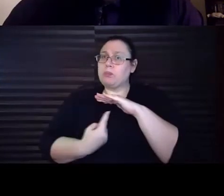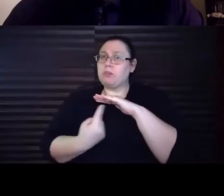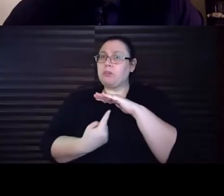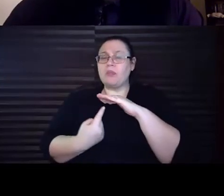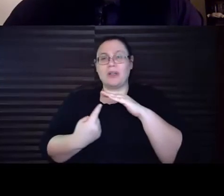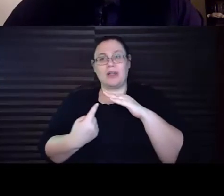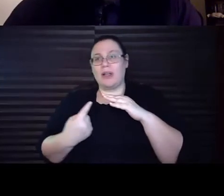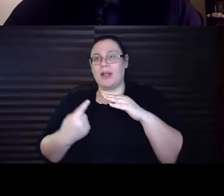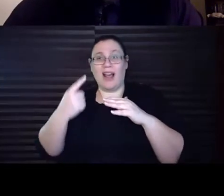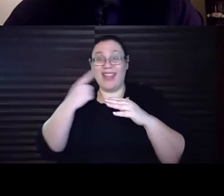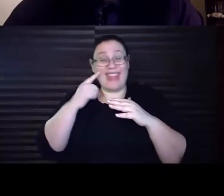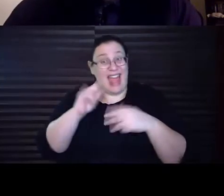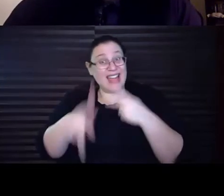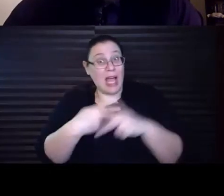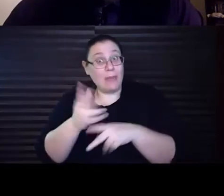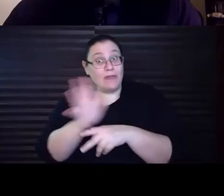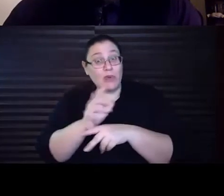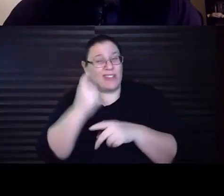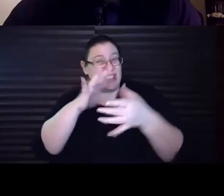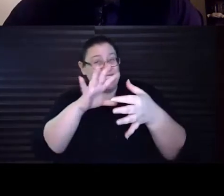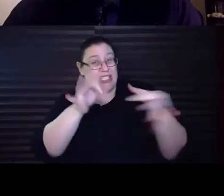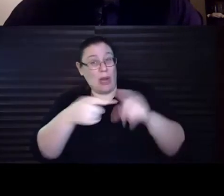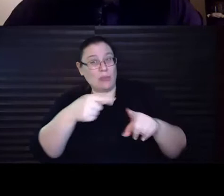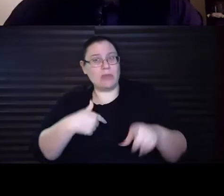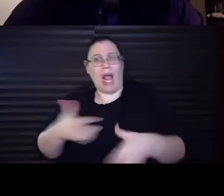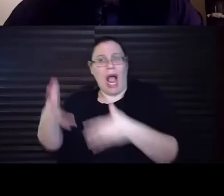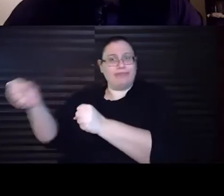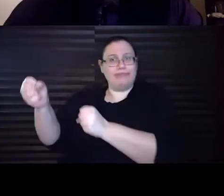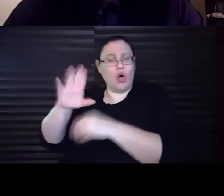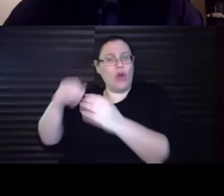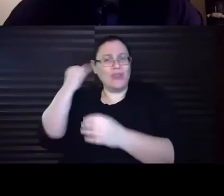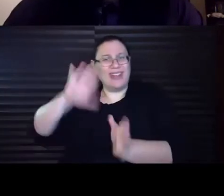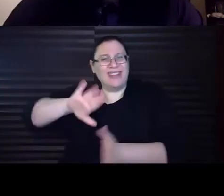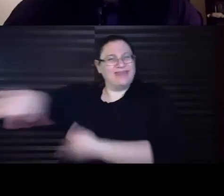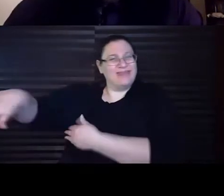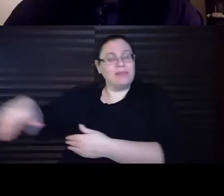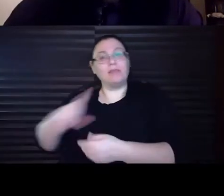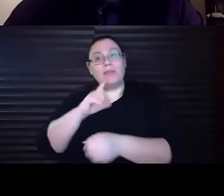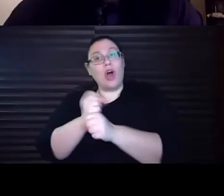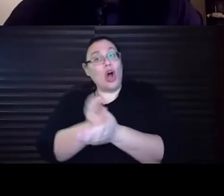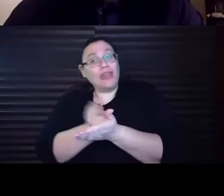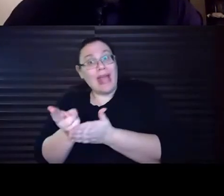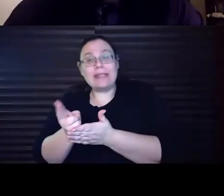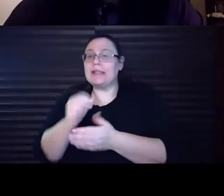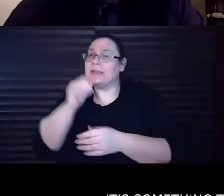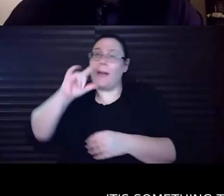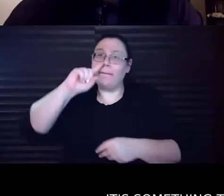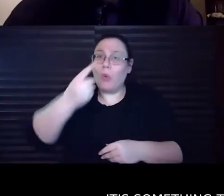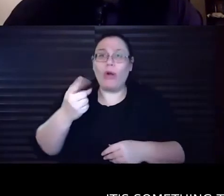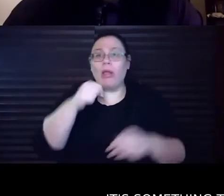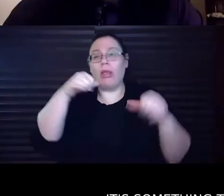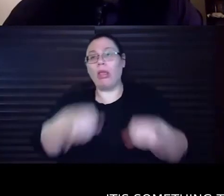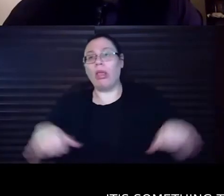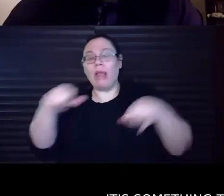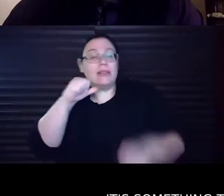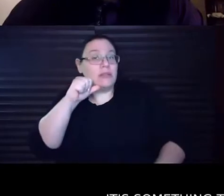those things out the window. I think an authentic portrayal isn't boring, it isn't predictable, it's